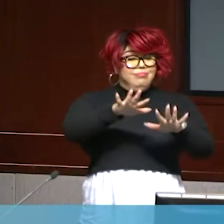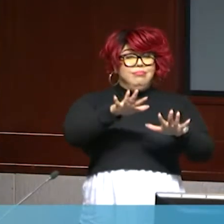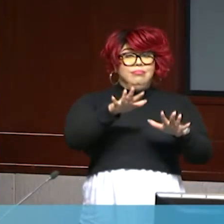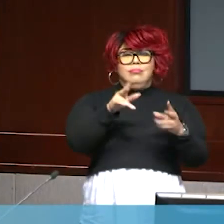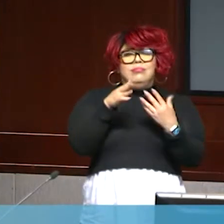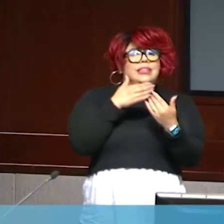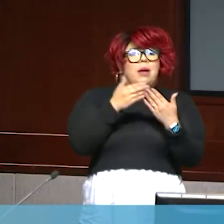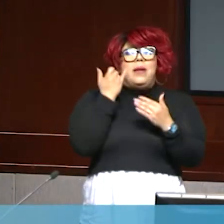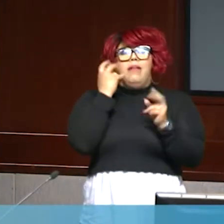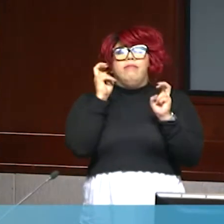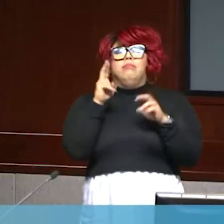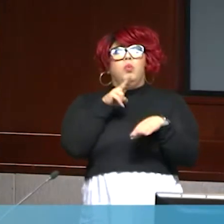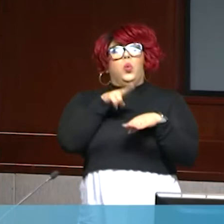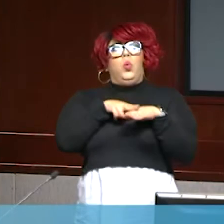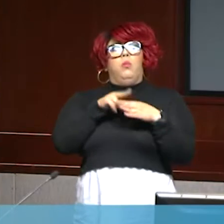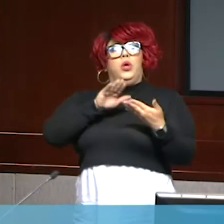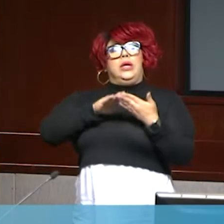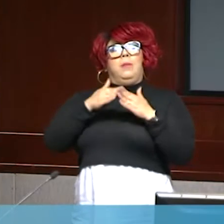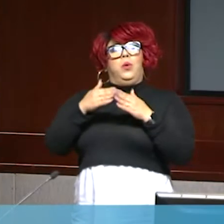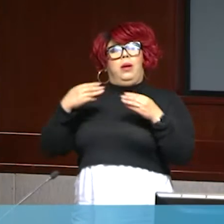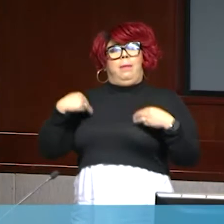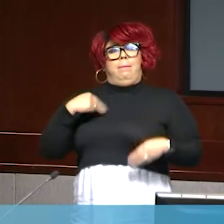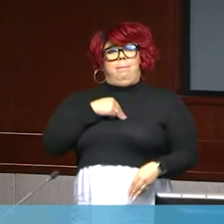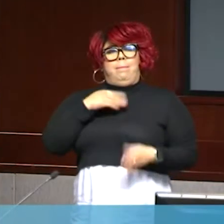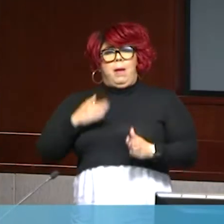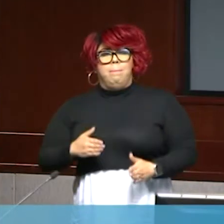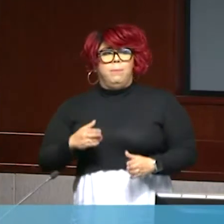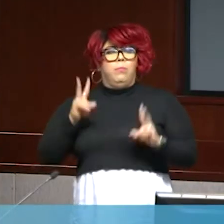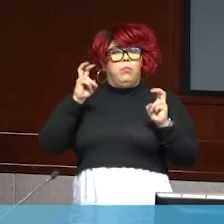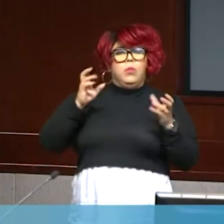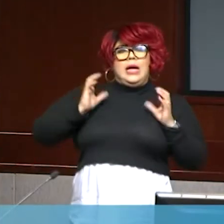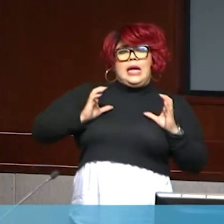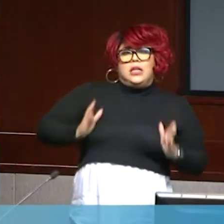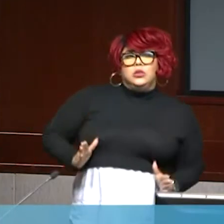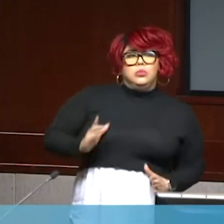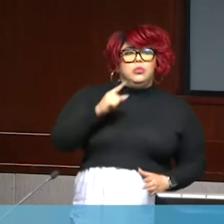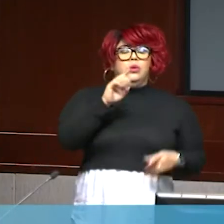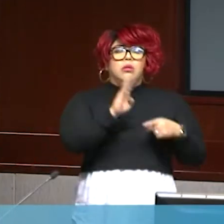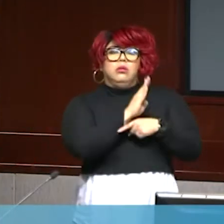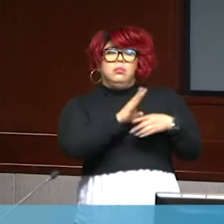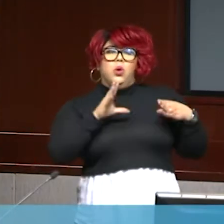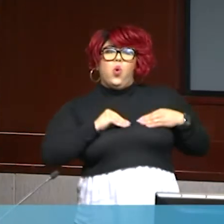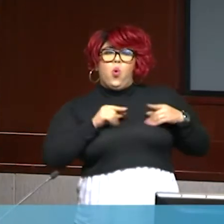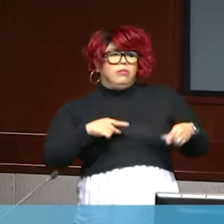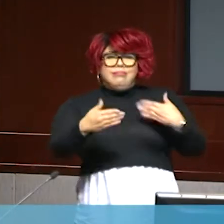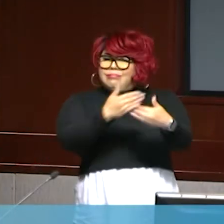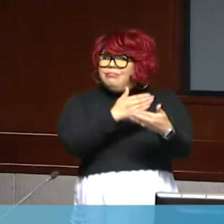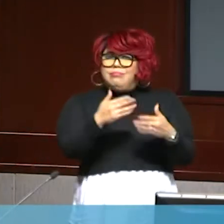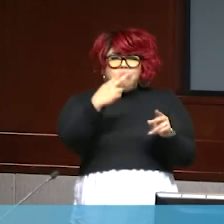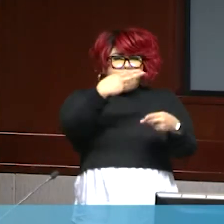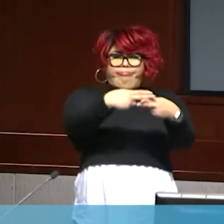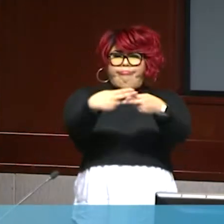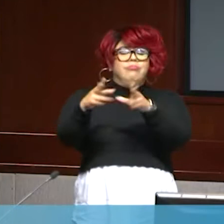of society and as a customer and as a business owner, to do everything we can to